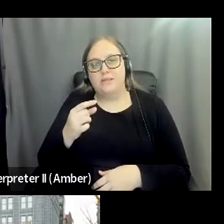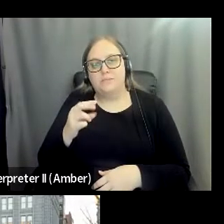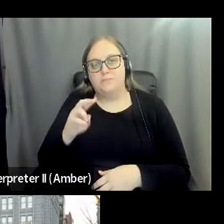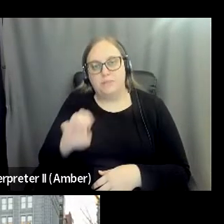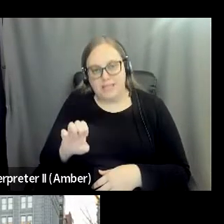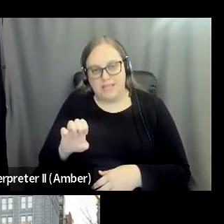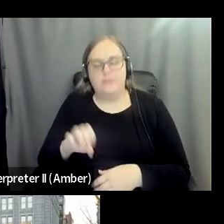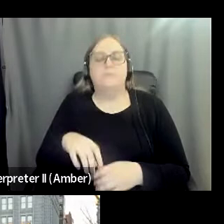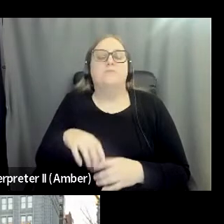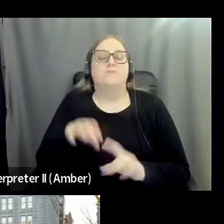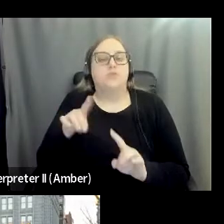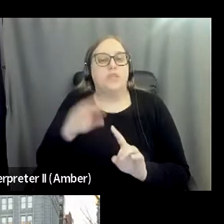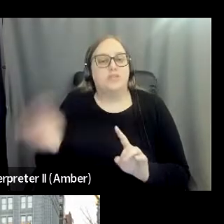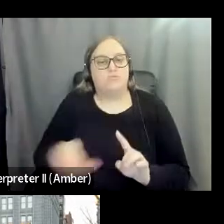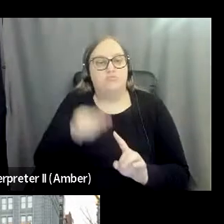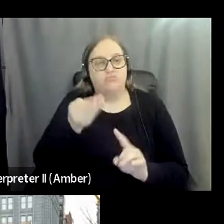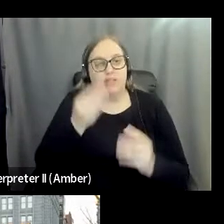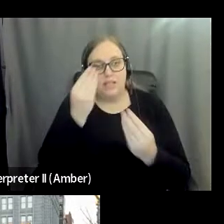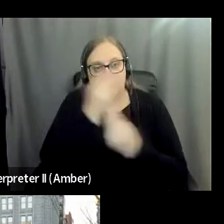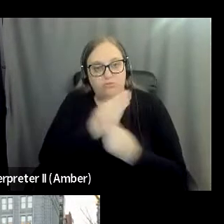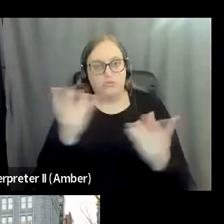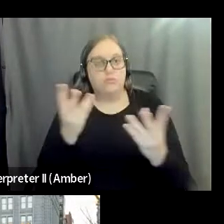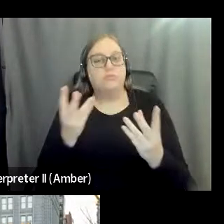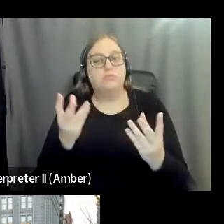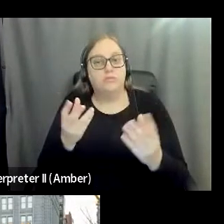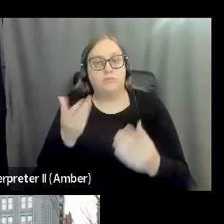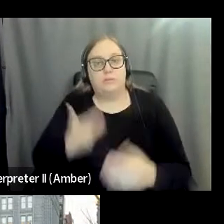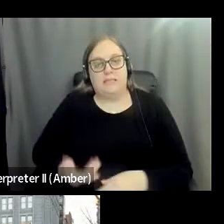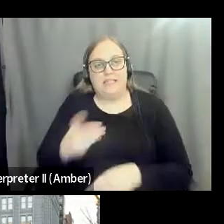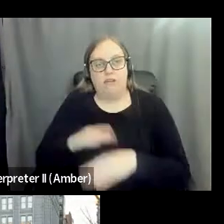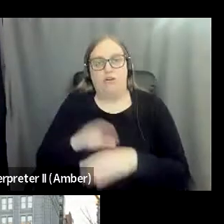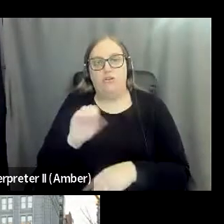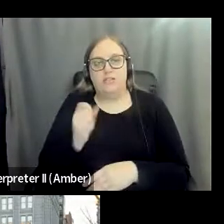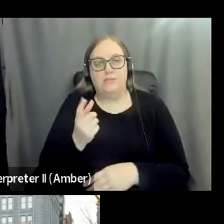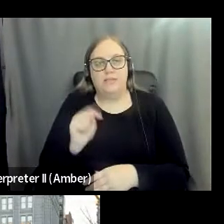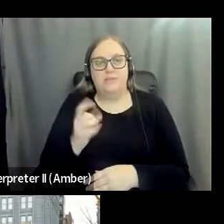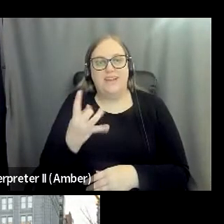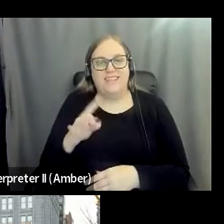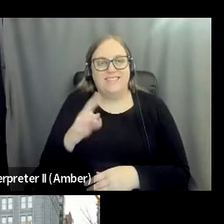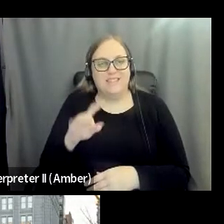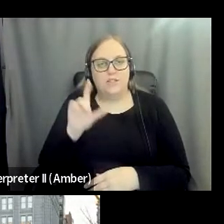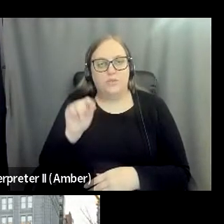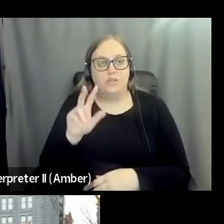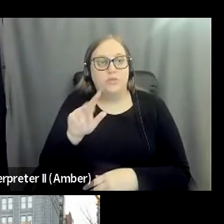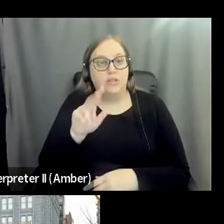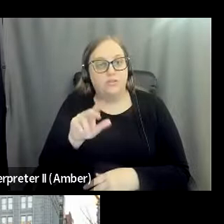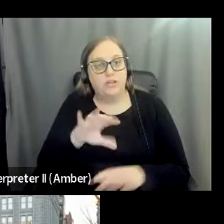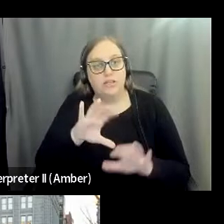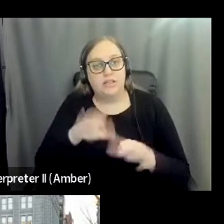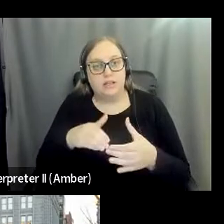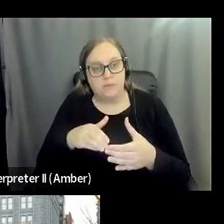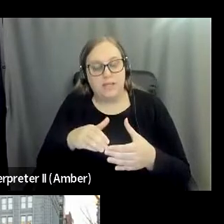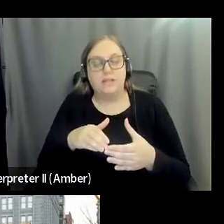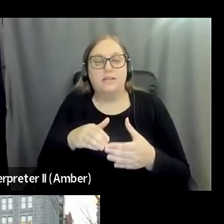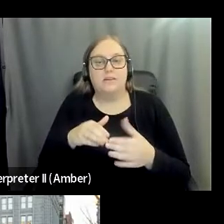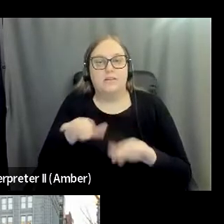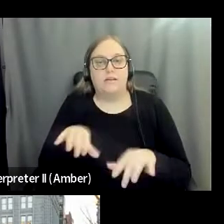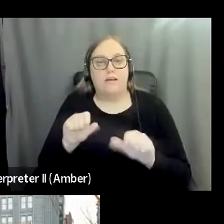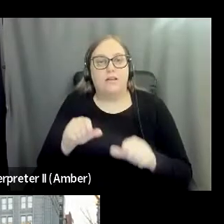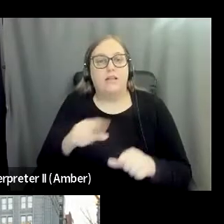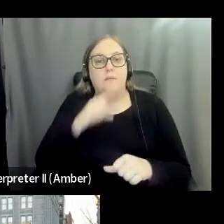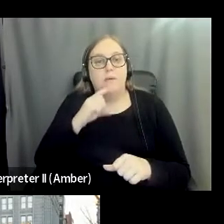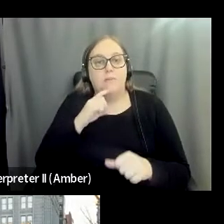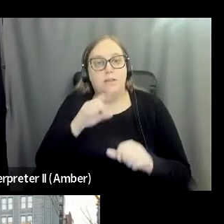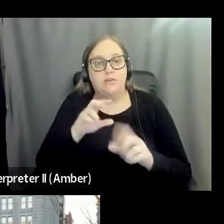resolution was introduced by me on September 18th, 2023. The Committee of the Whole held a public